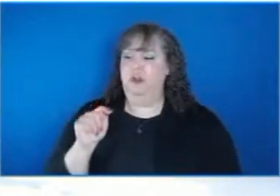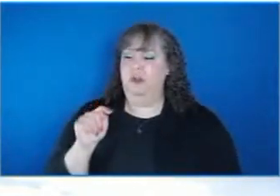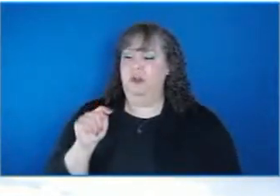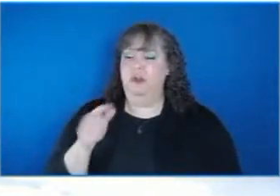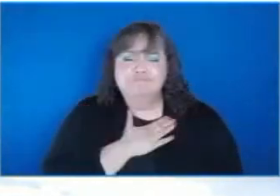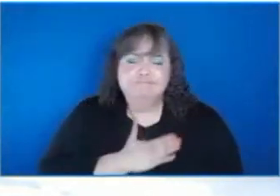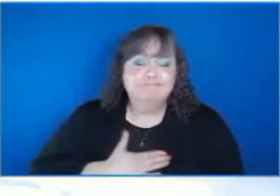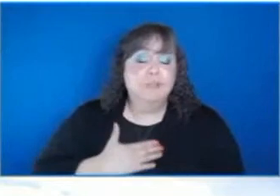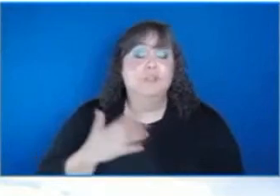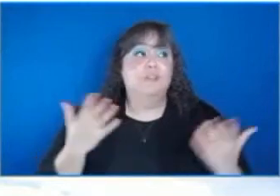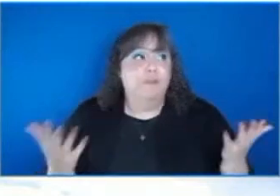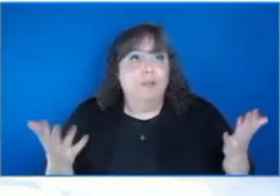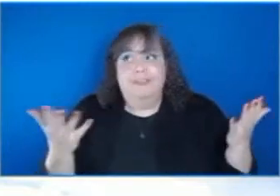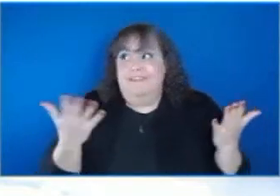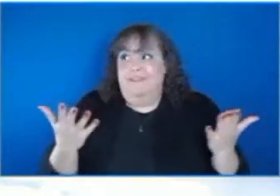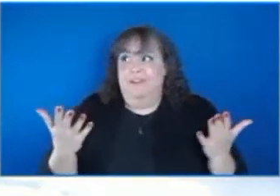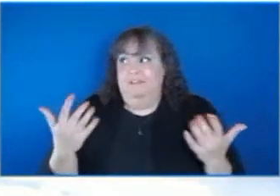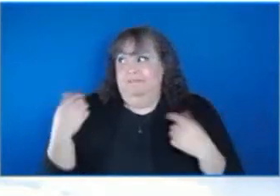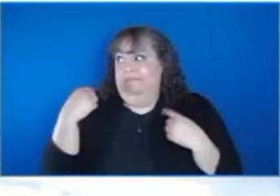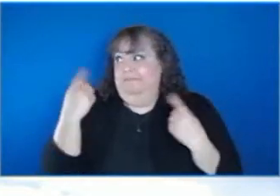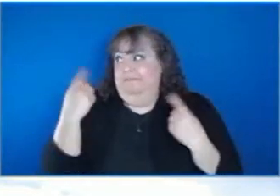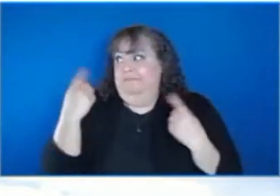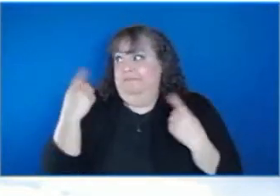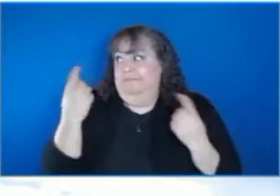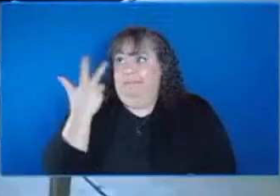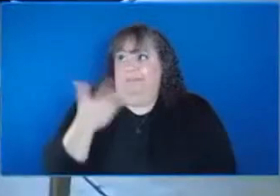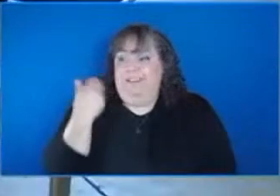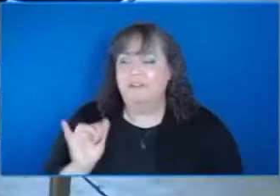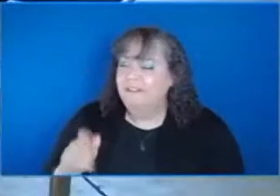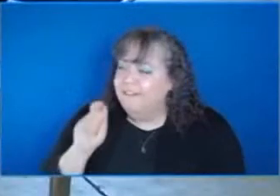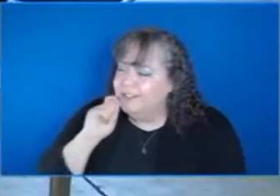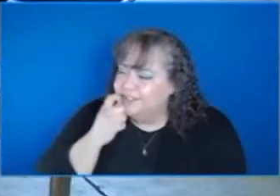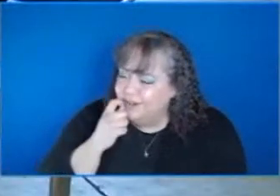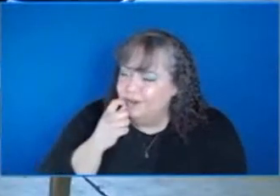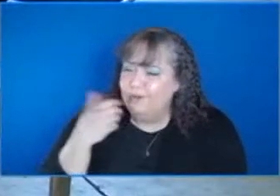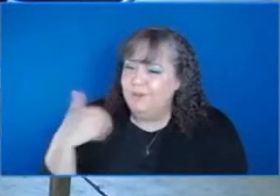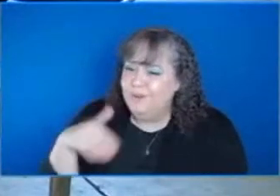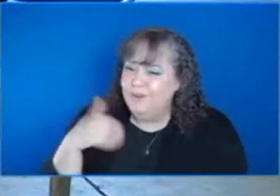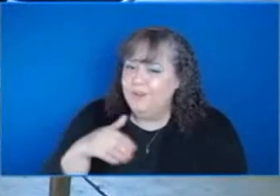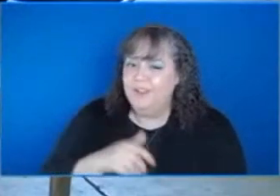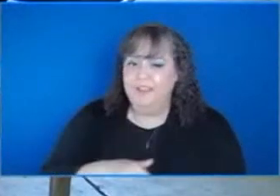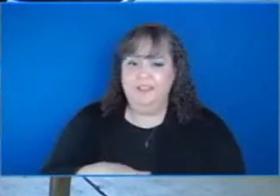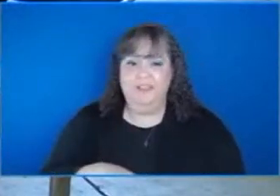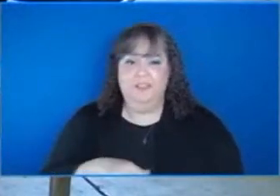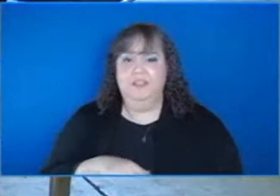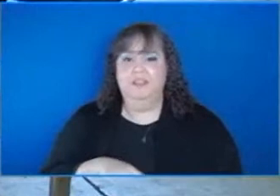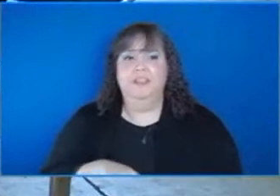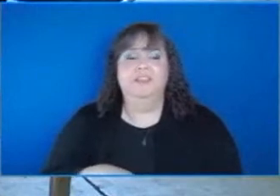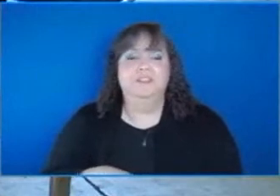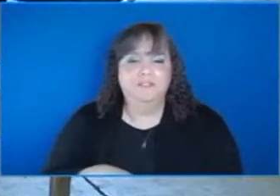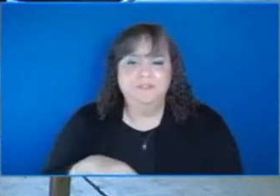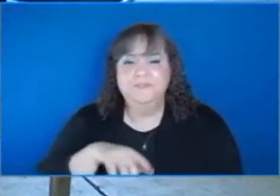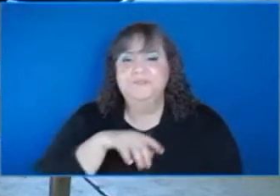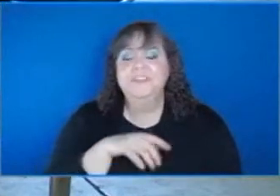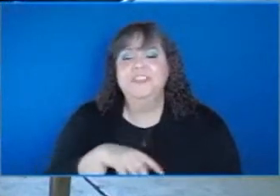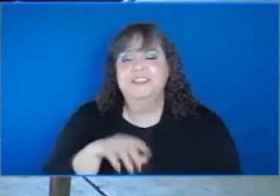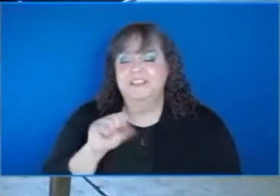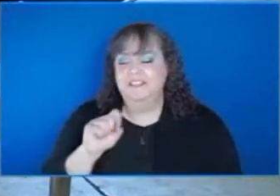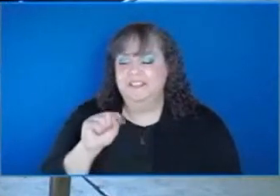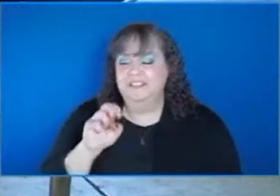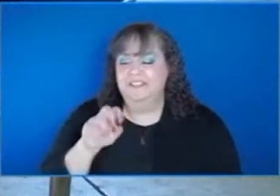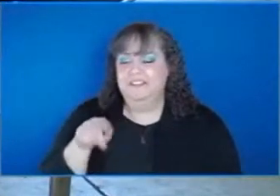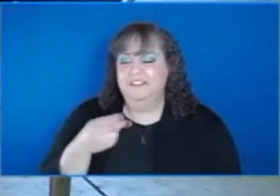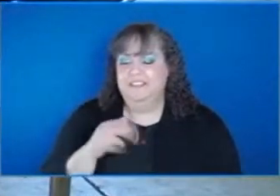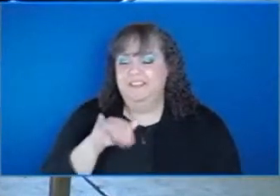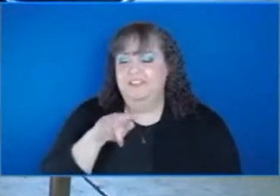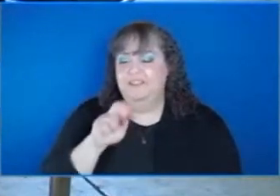am 3 years later. That is so cool. That's so cool. Did you green light this thing? Or do we have you to thank for this mission, Lori?